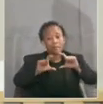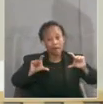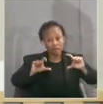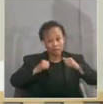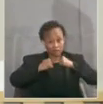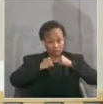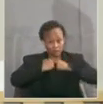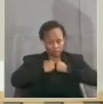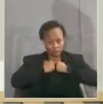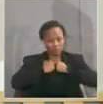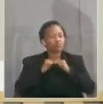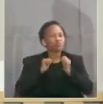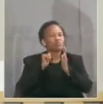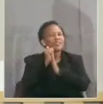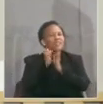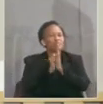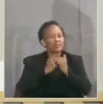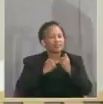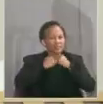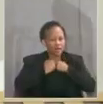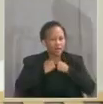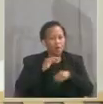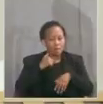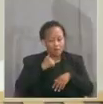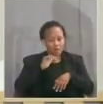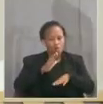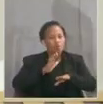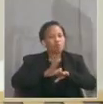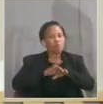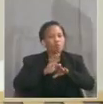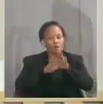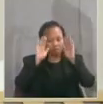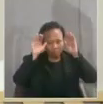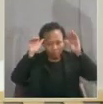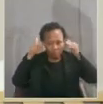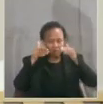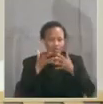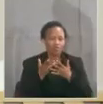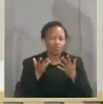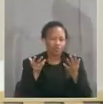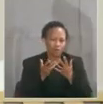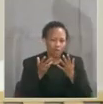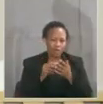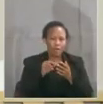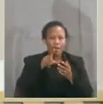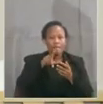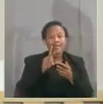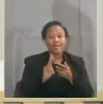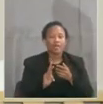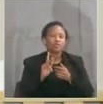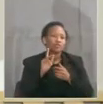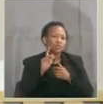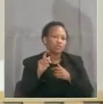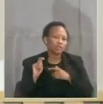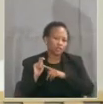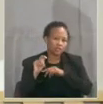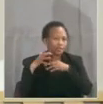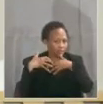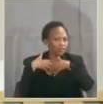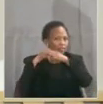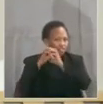part of the statement, I will be focusing on the PKTT, its